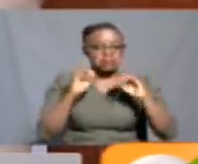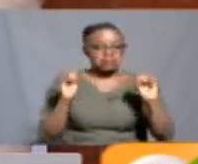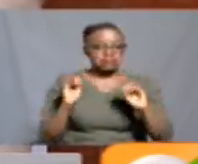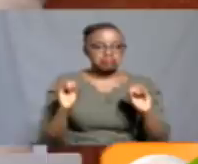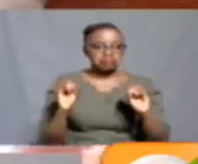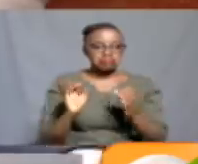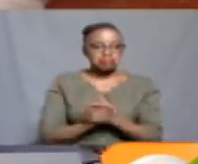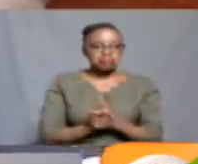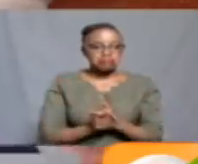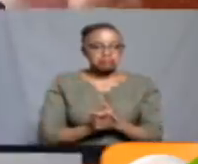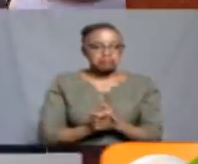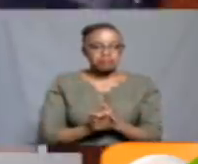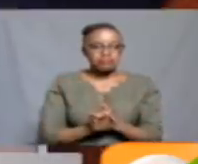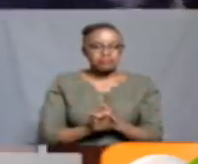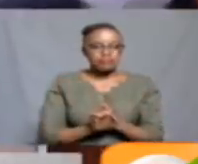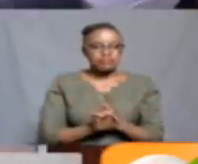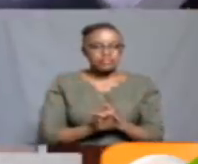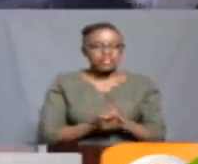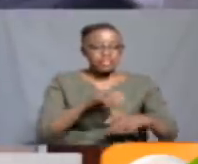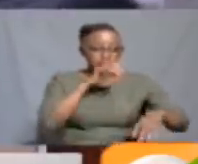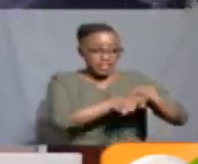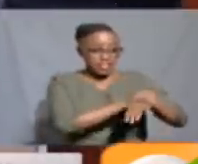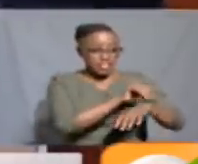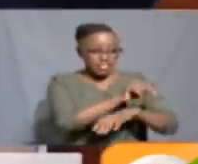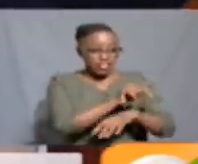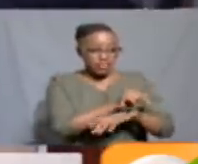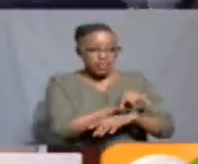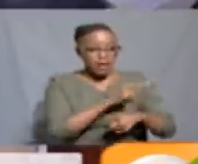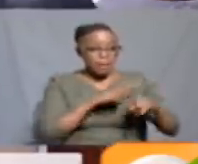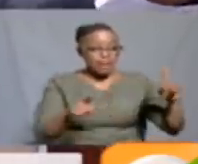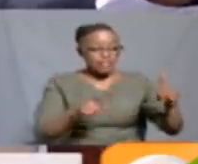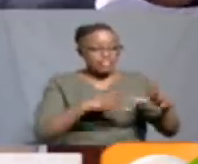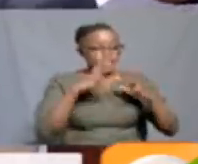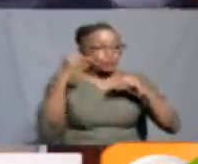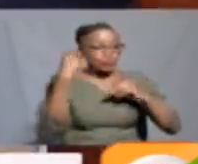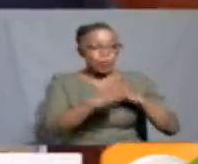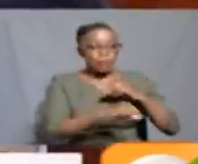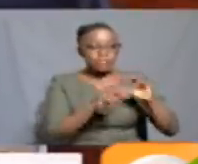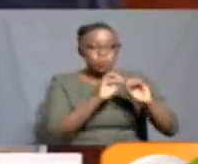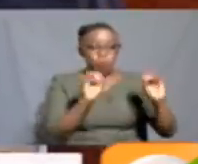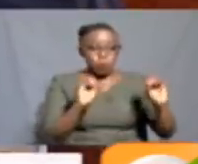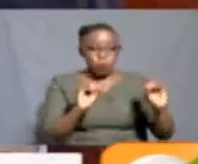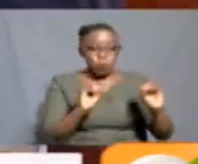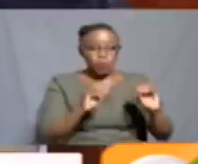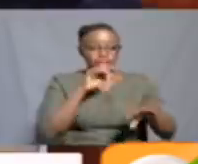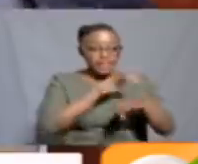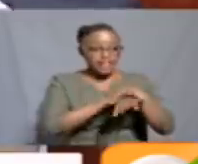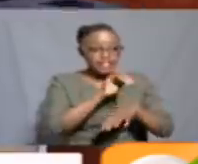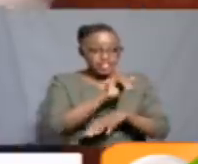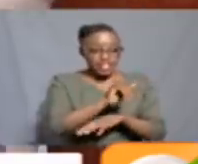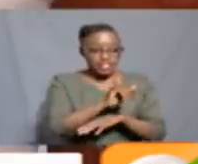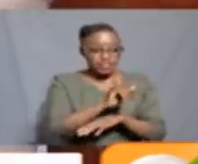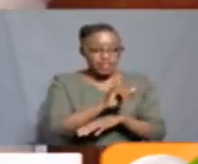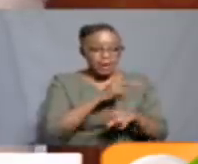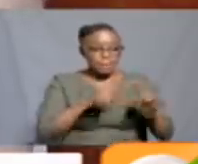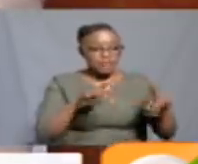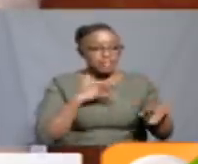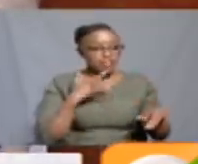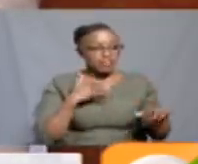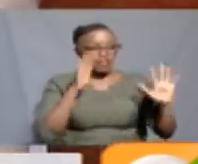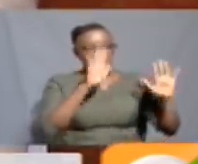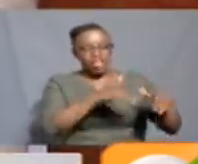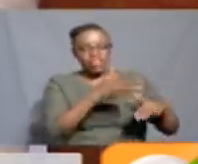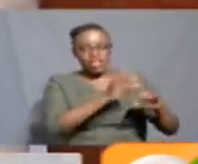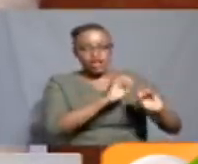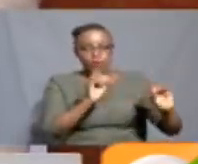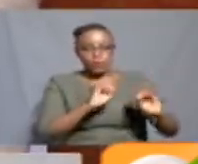No. They get it. They don't want to admit it. They get it. But they feel, it's not